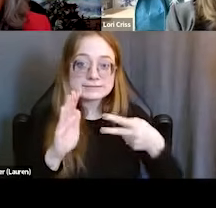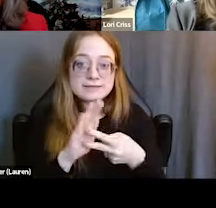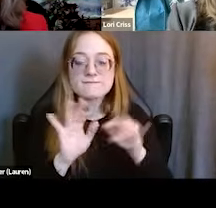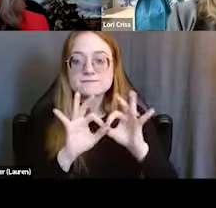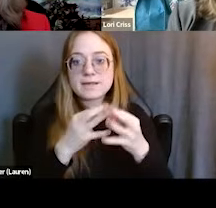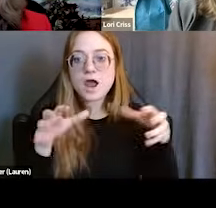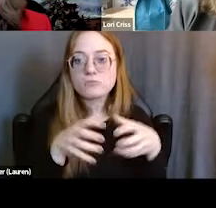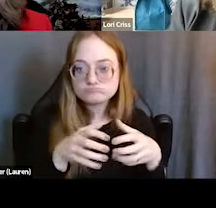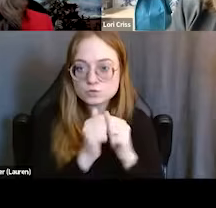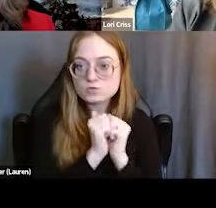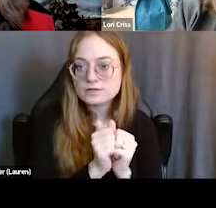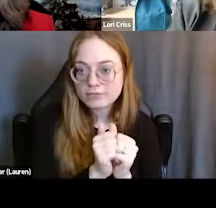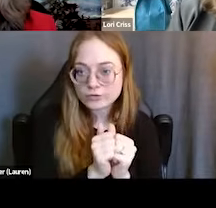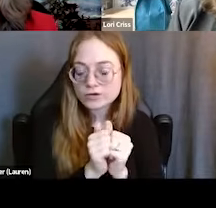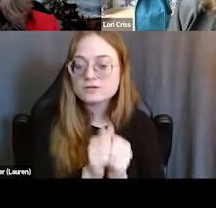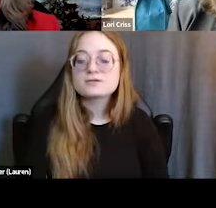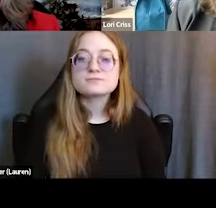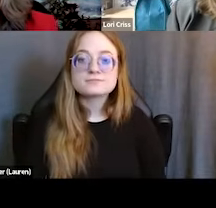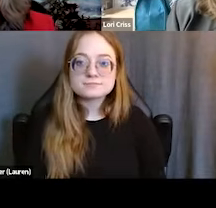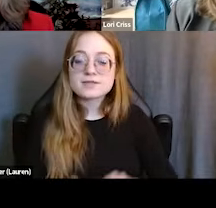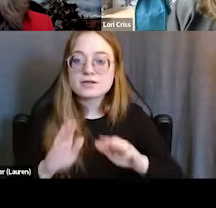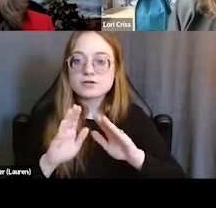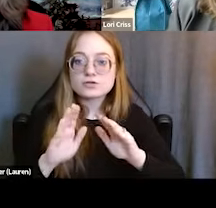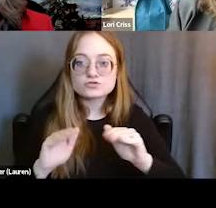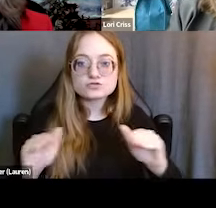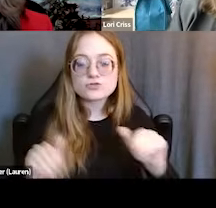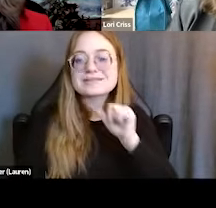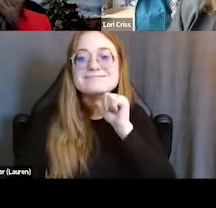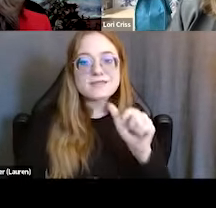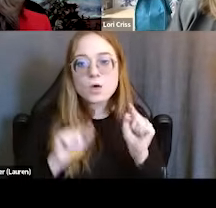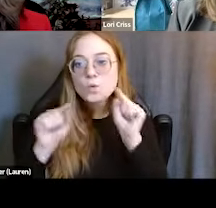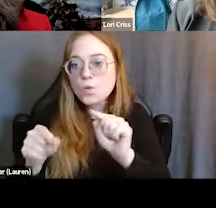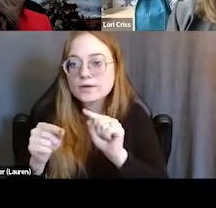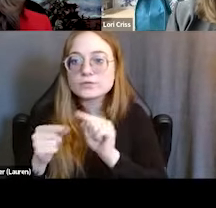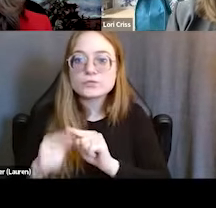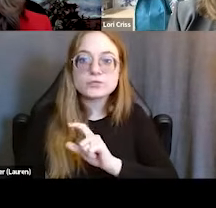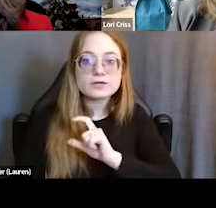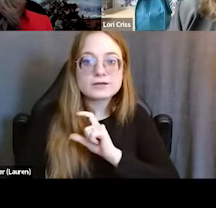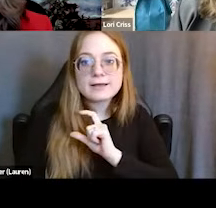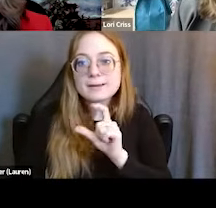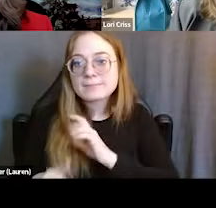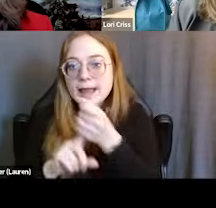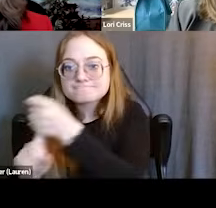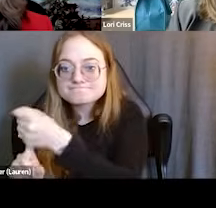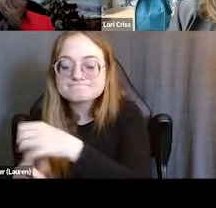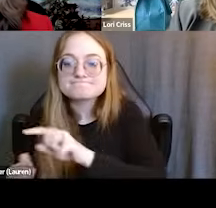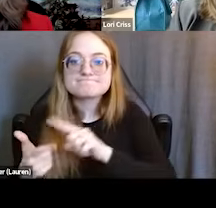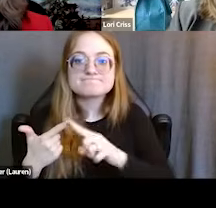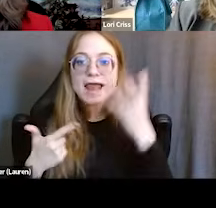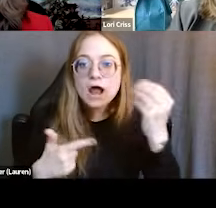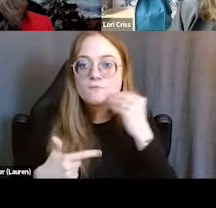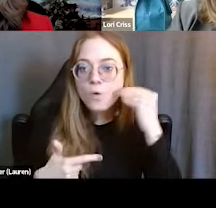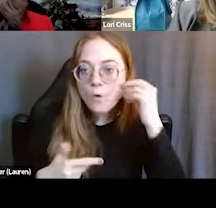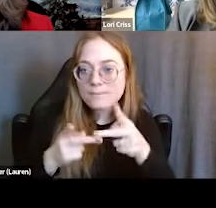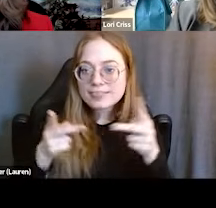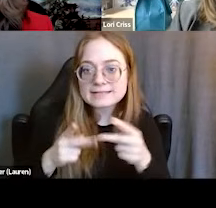keep children out of institutions. So that's correctional experiences, out-of-home placements, hospital settings,